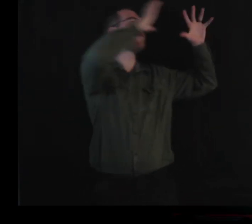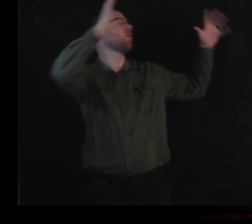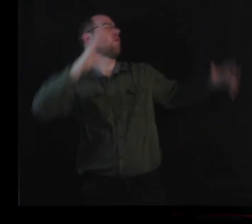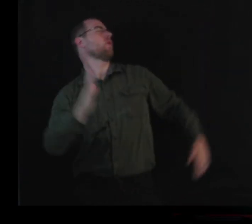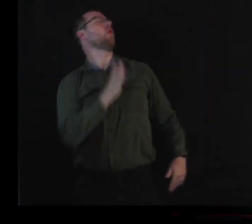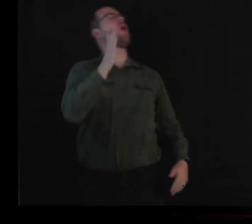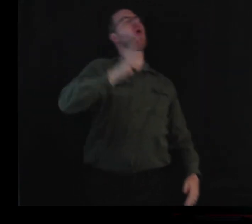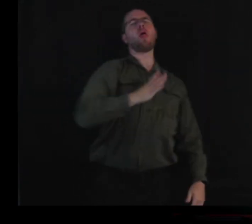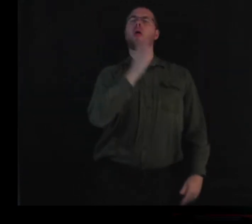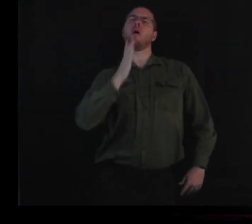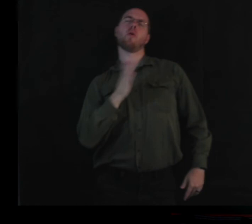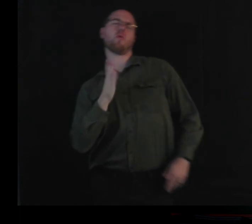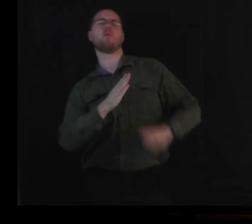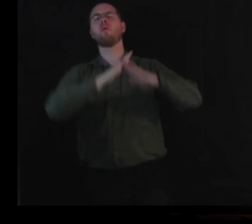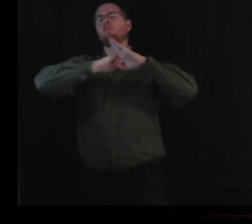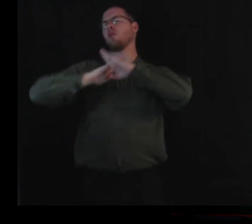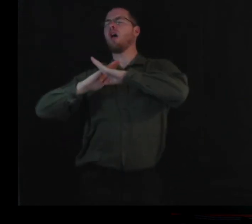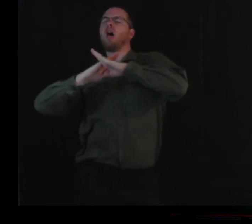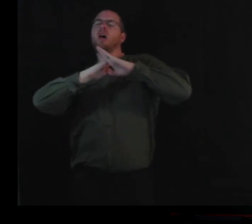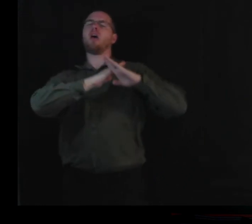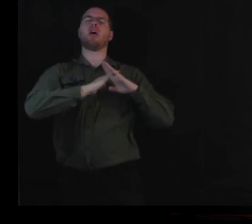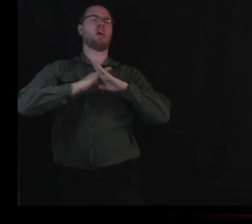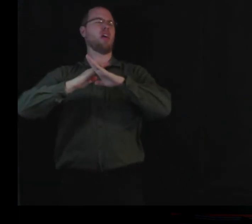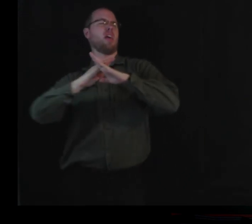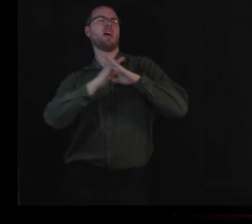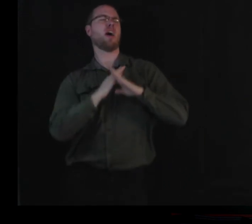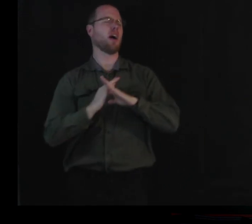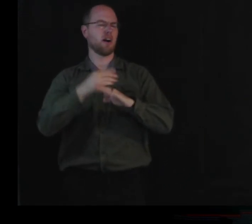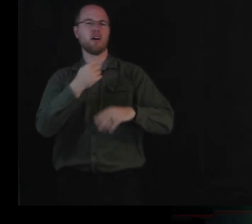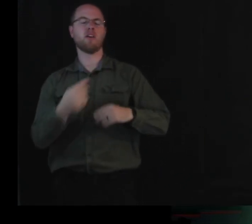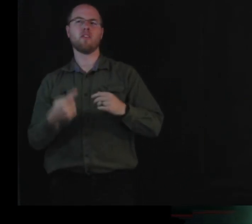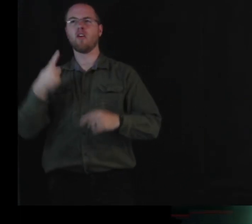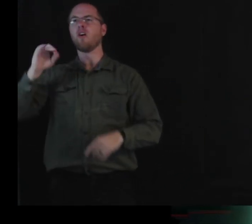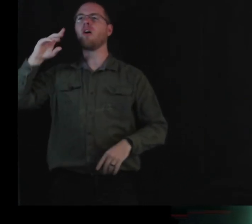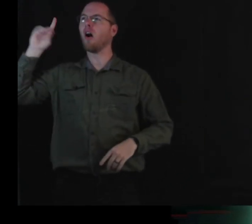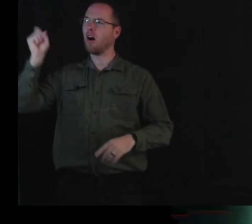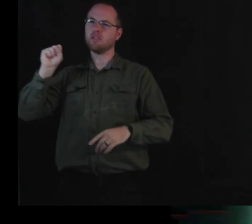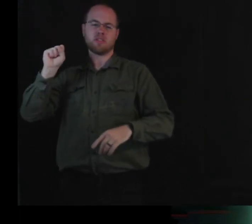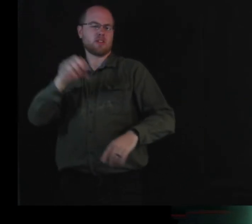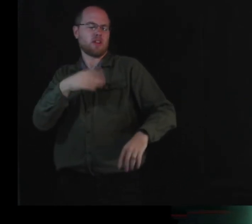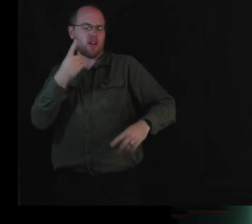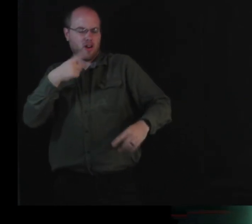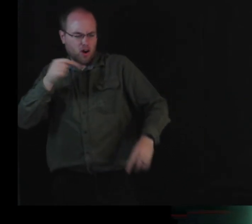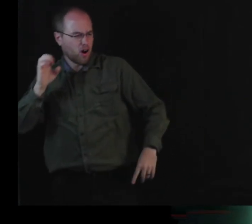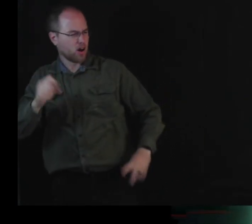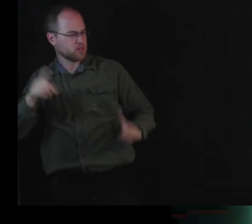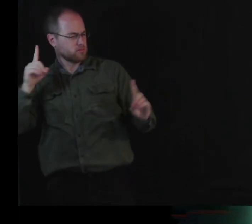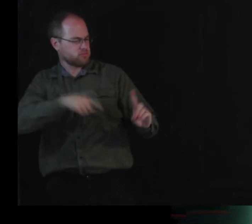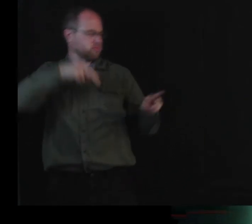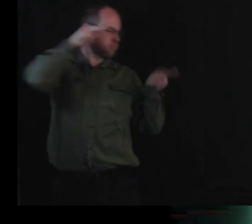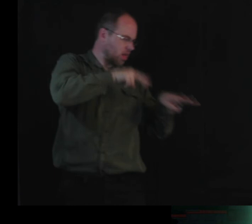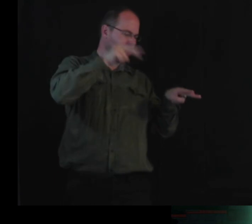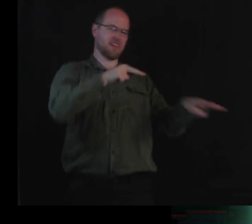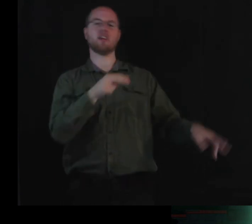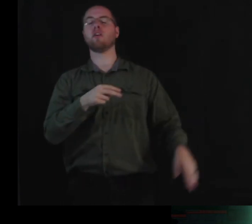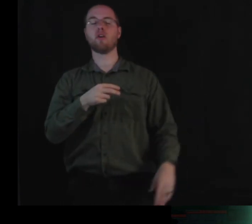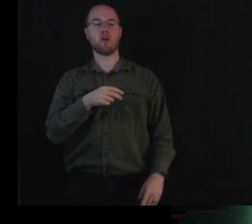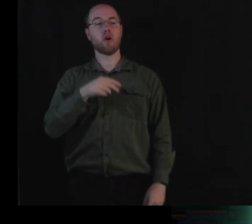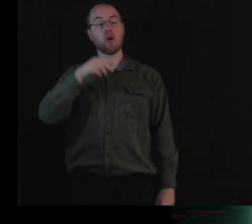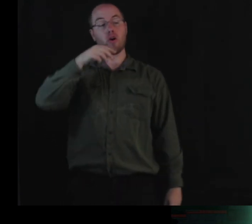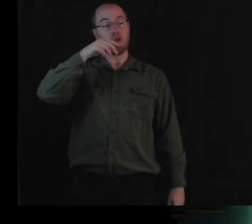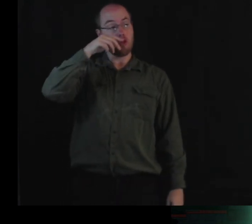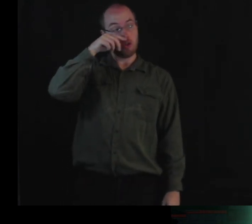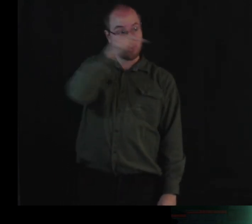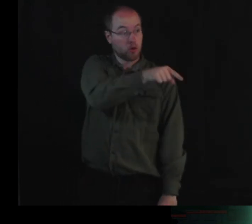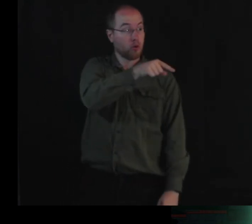think shields them from the judgment of the gods above even them. You are the embodiment of their corruption,